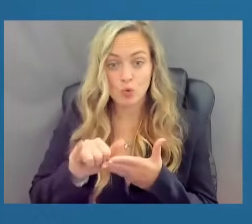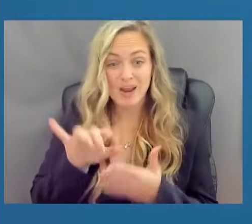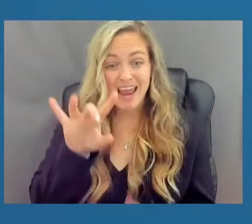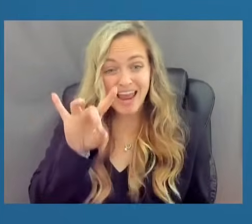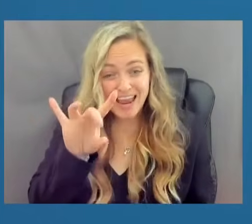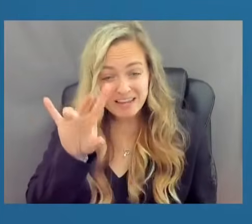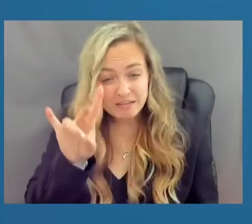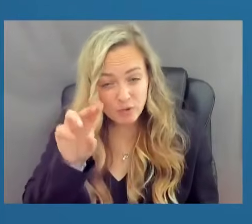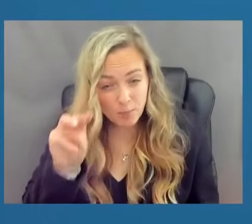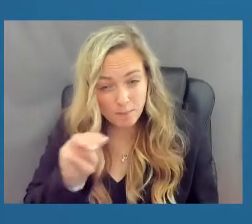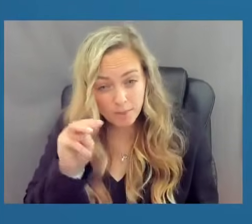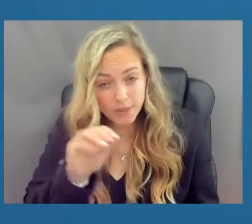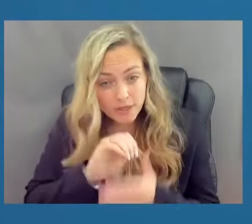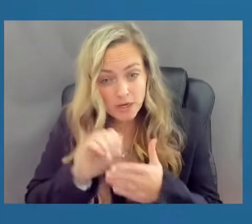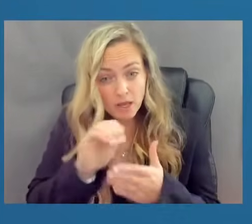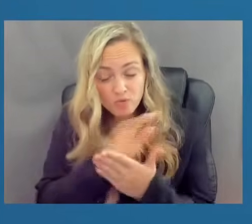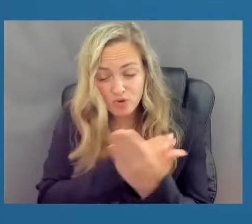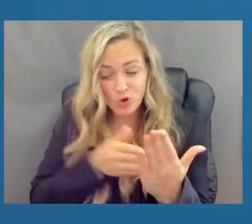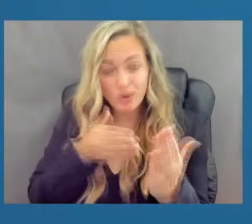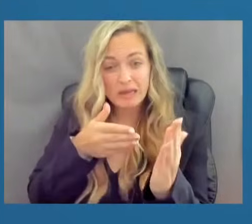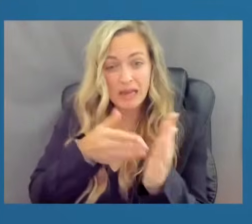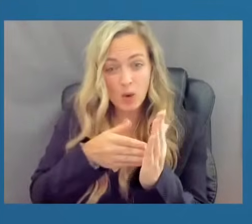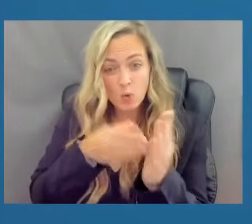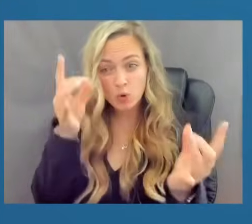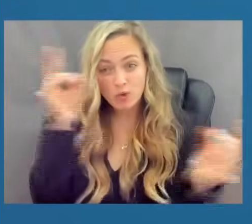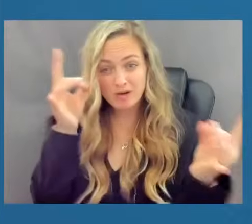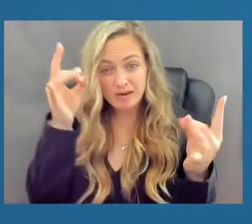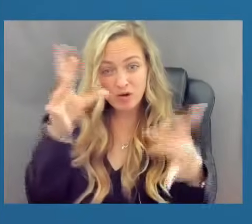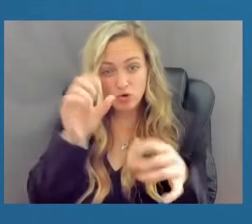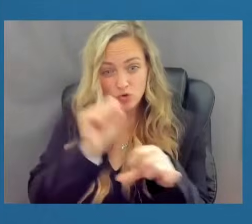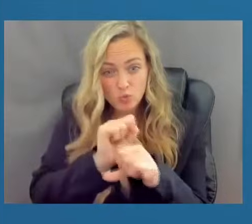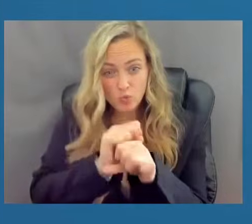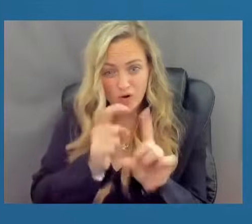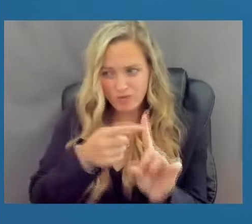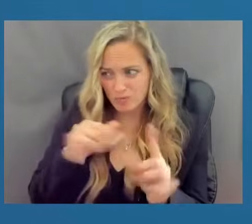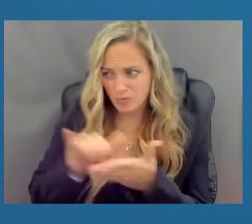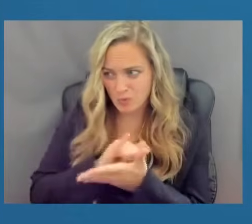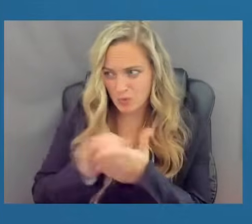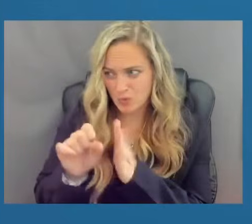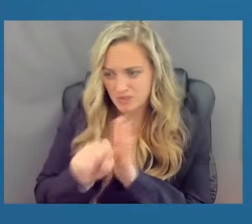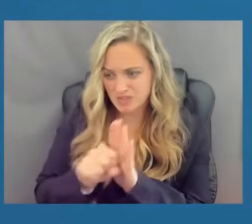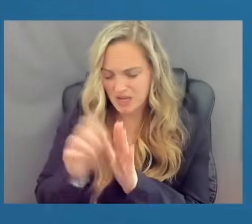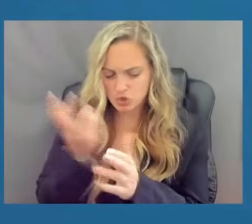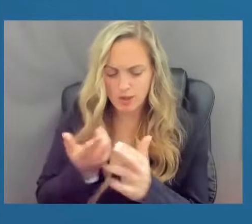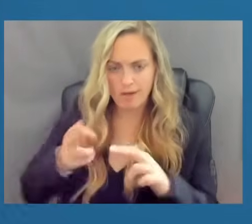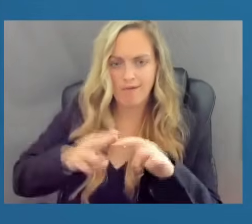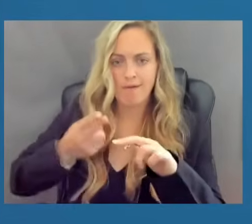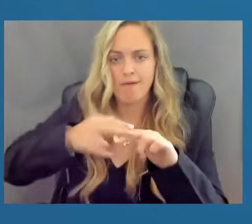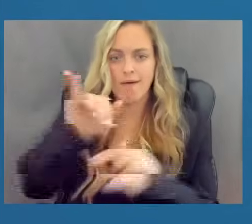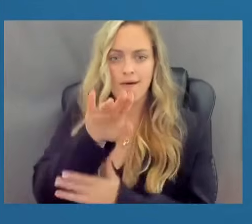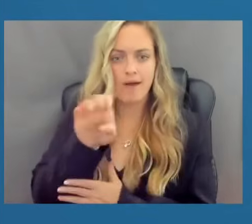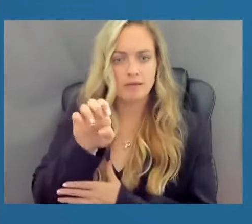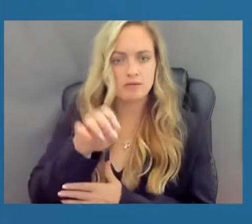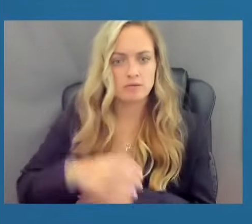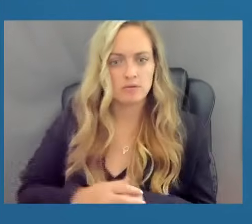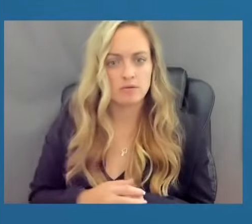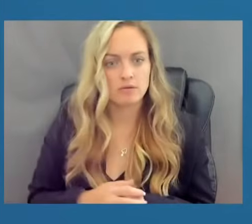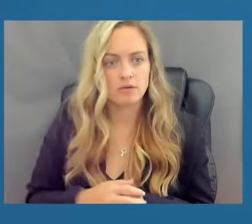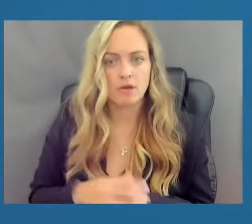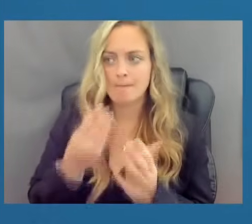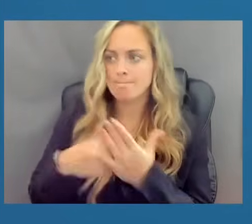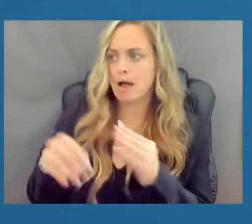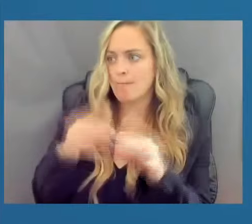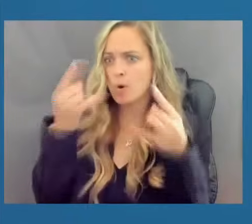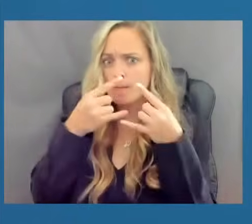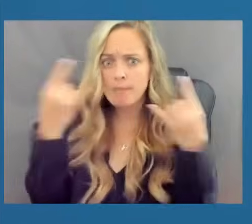cut from counterterrorism work in the state of New York. So they could bolster up the ICE agents, buy them more masks,